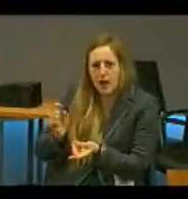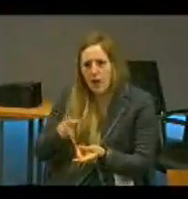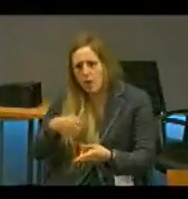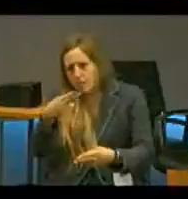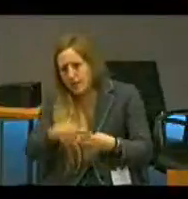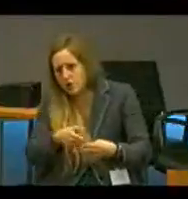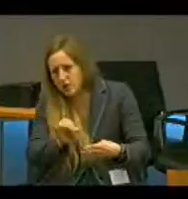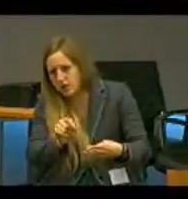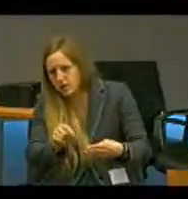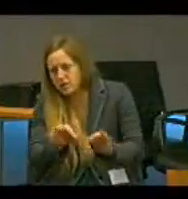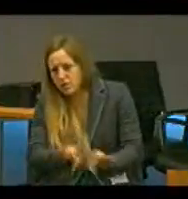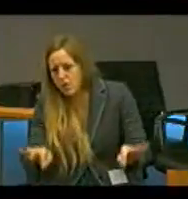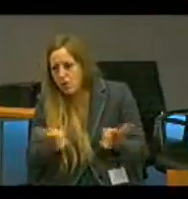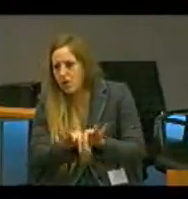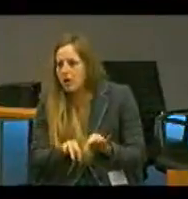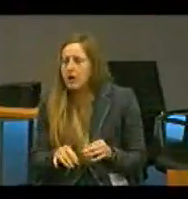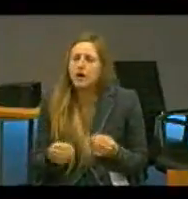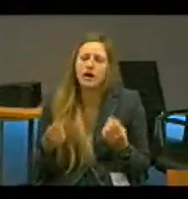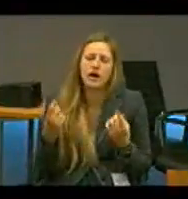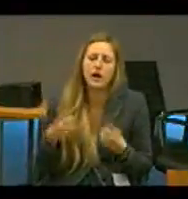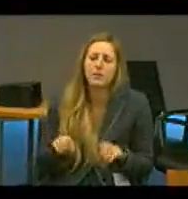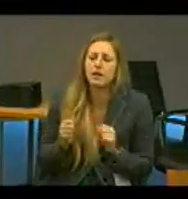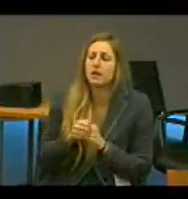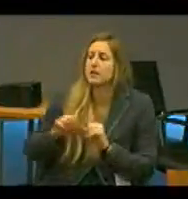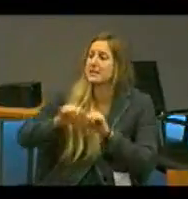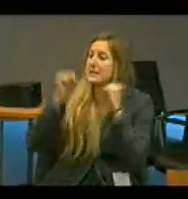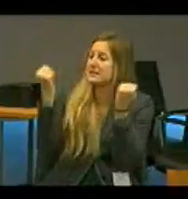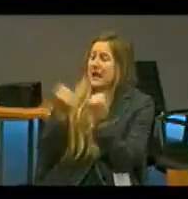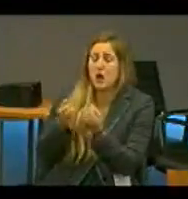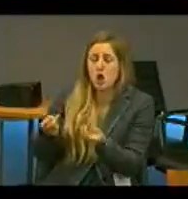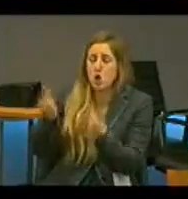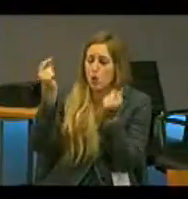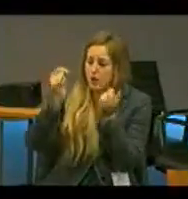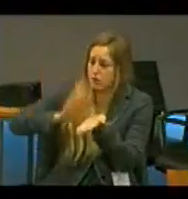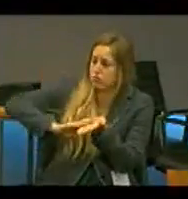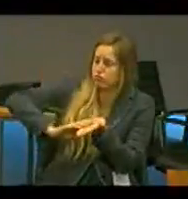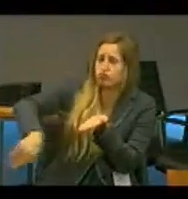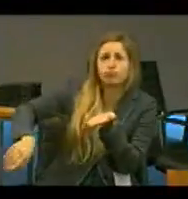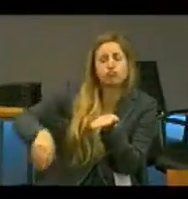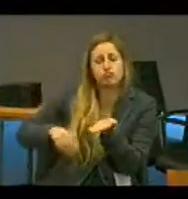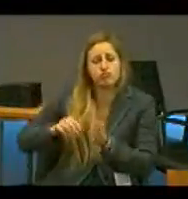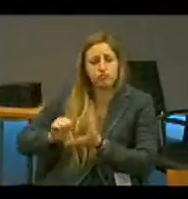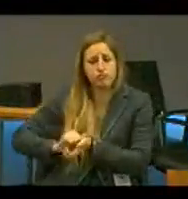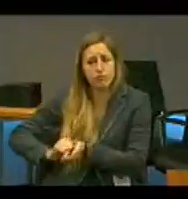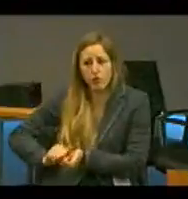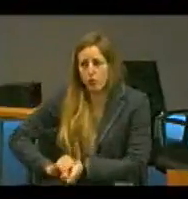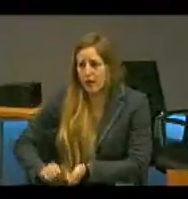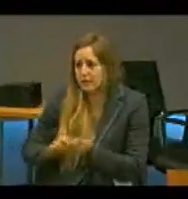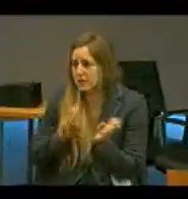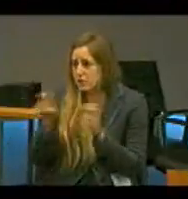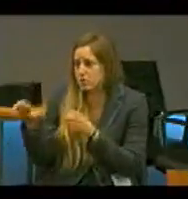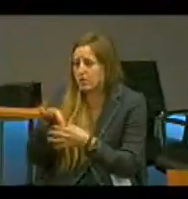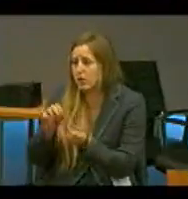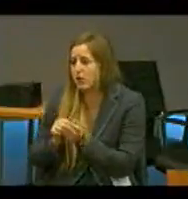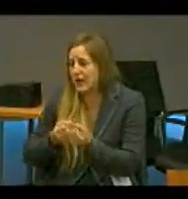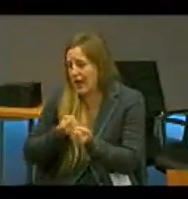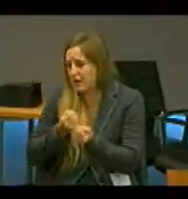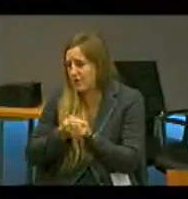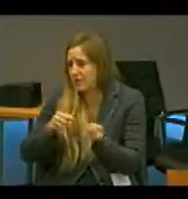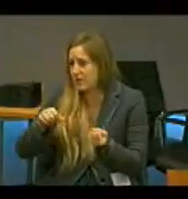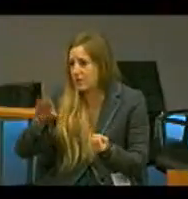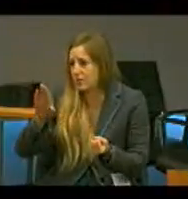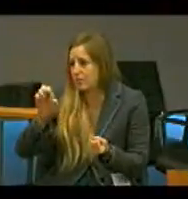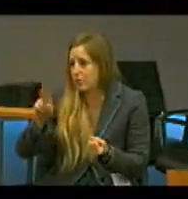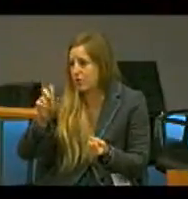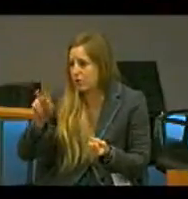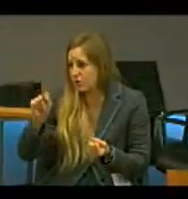We've seen it with the Me Too campaign. Society was quick to erase its roots in the Black community by activist Tarana Burke. Research from Georgetown tells